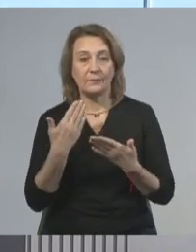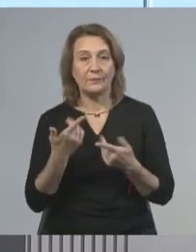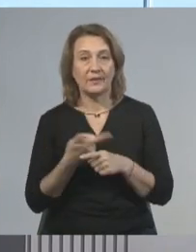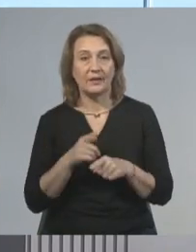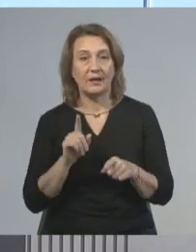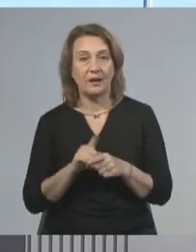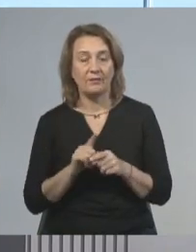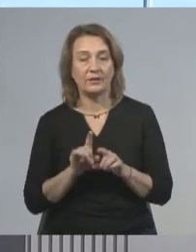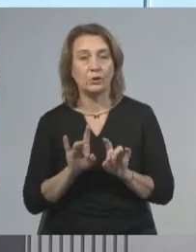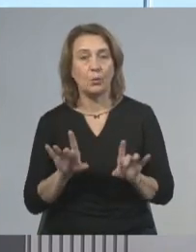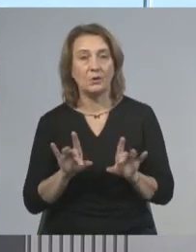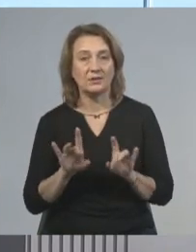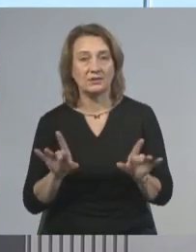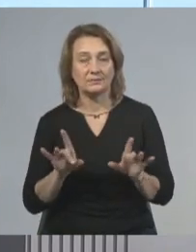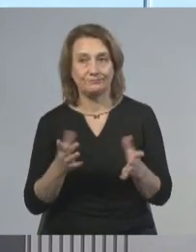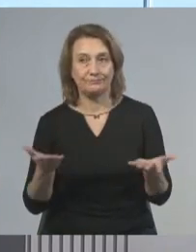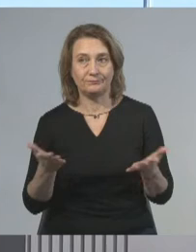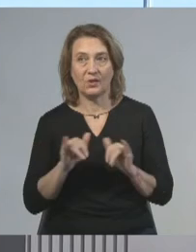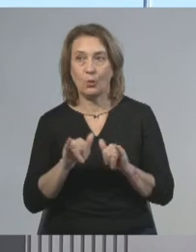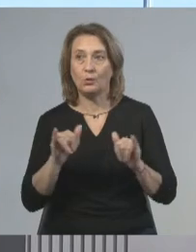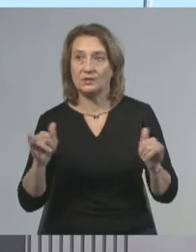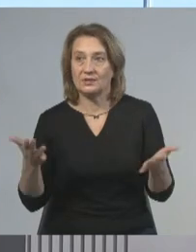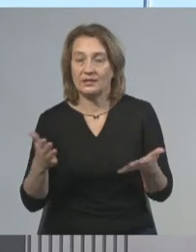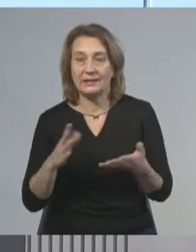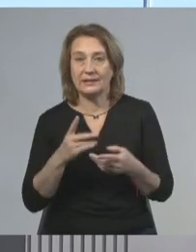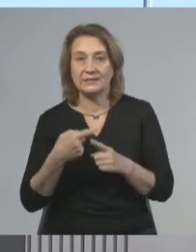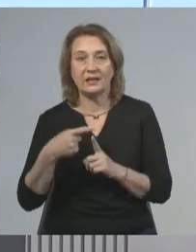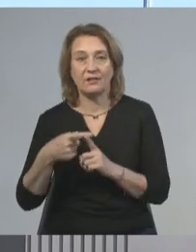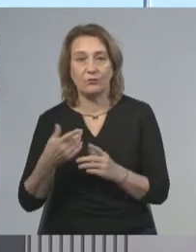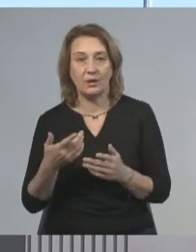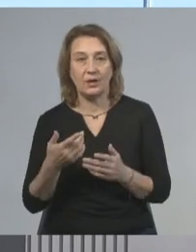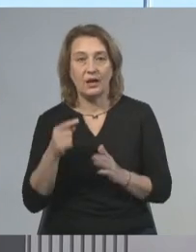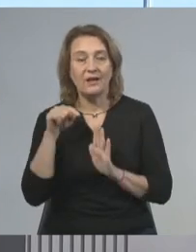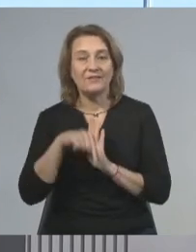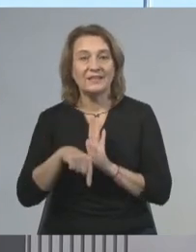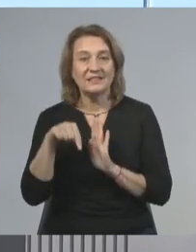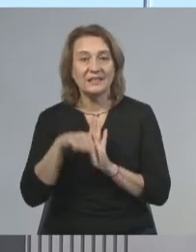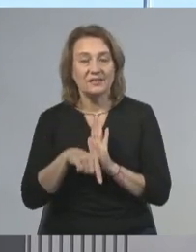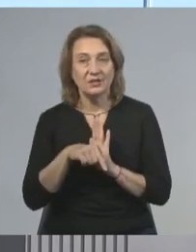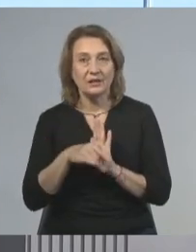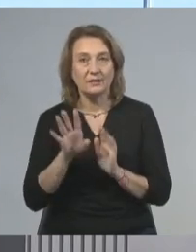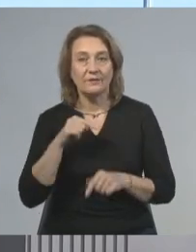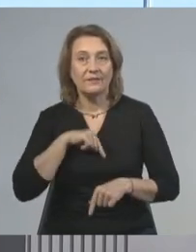that the communication component is lacking because the or